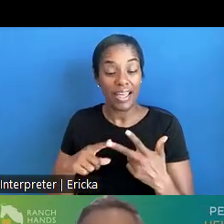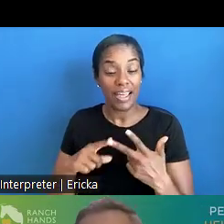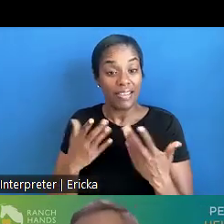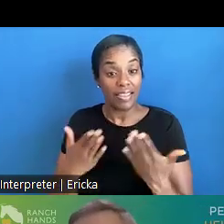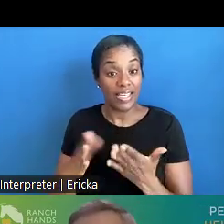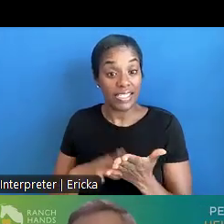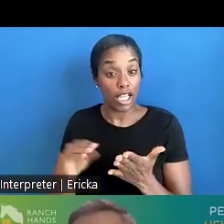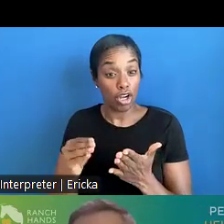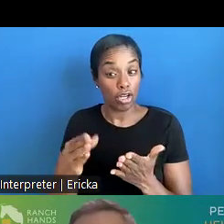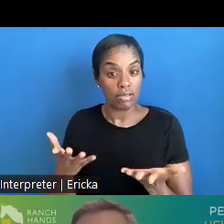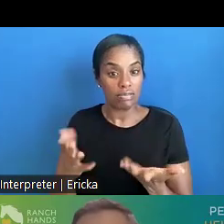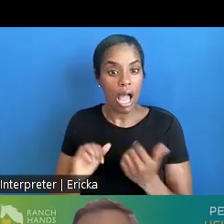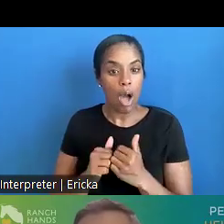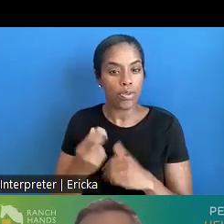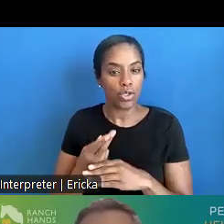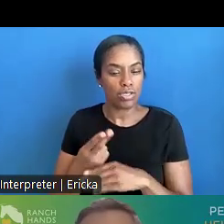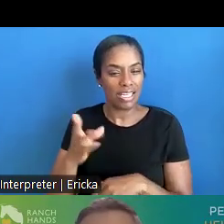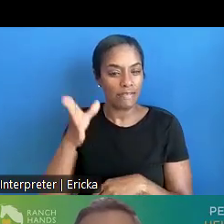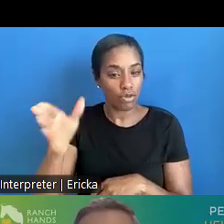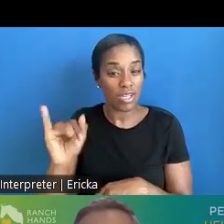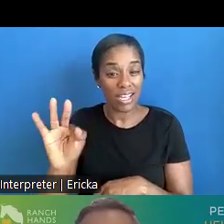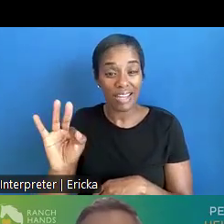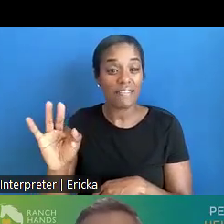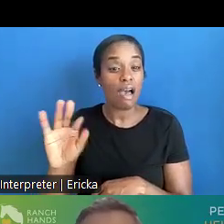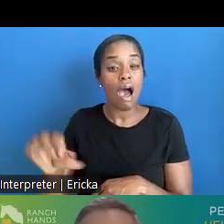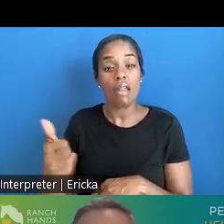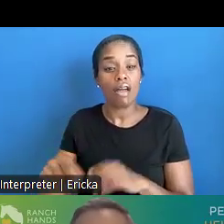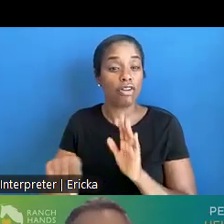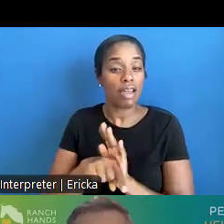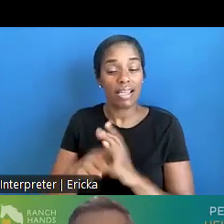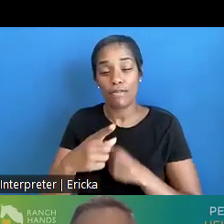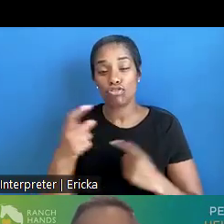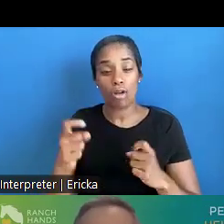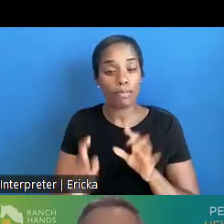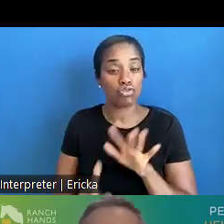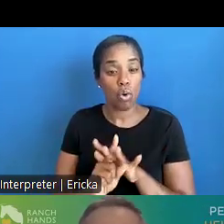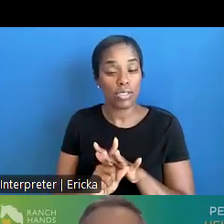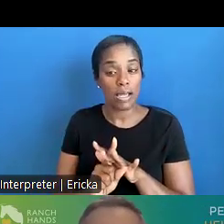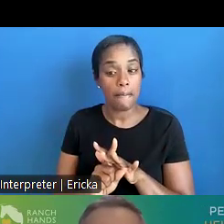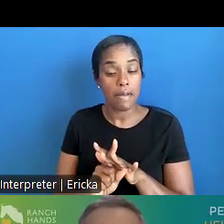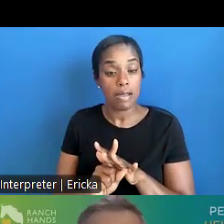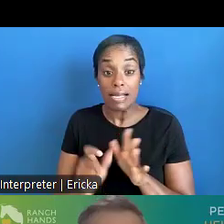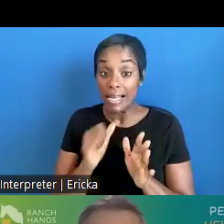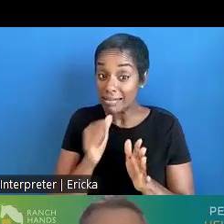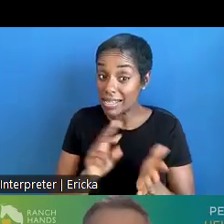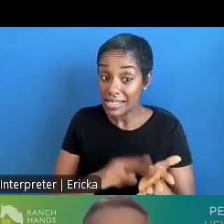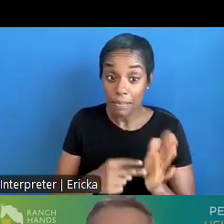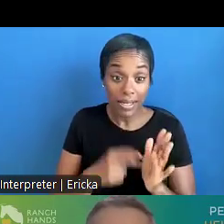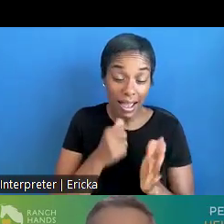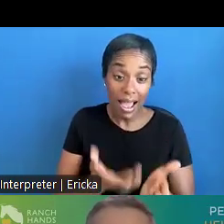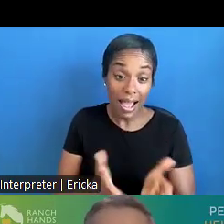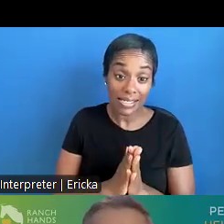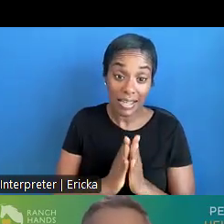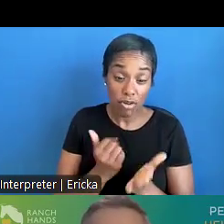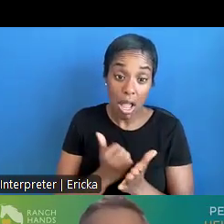in case things go south or they have another negative experience or a trauma. Doesn't mean not asking for help. In fact, that's a critical component